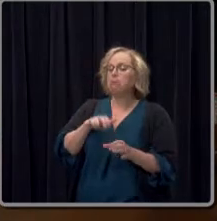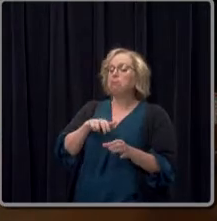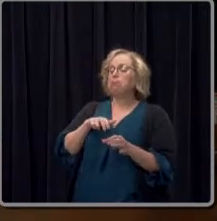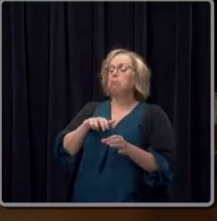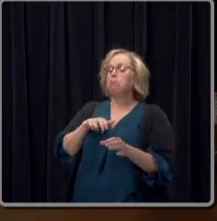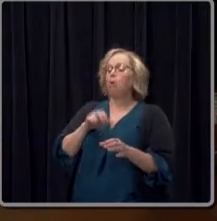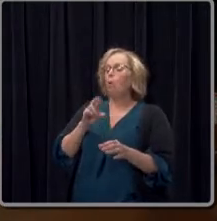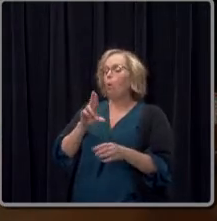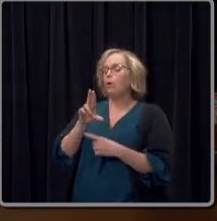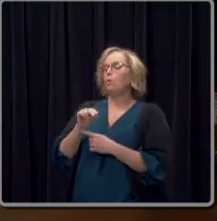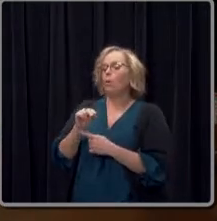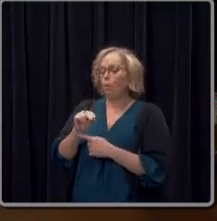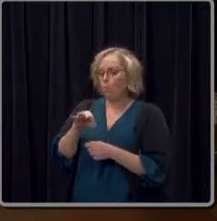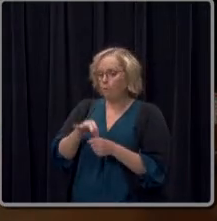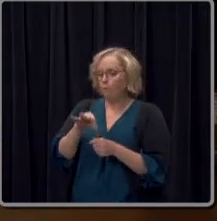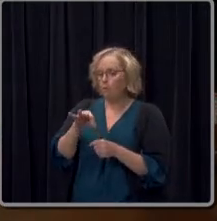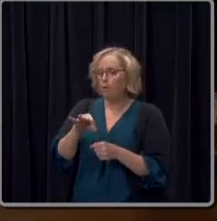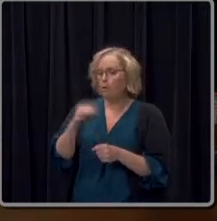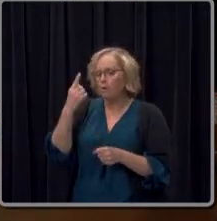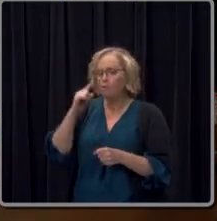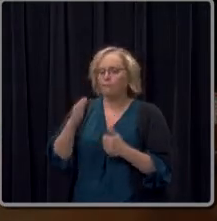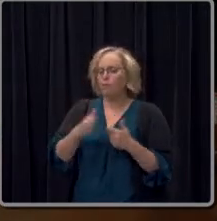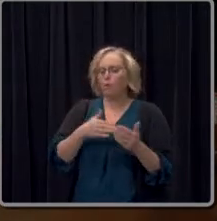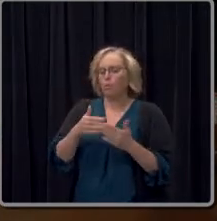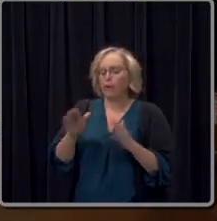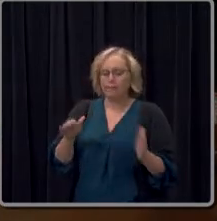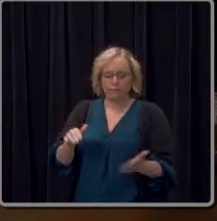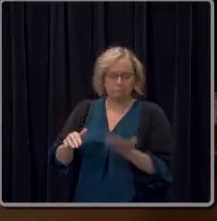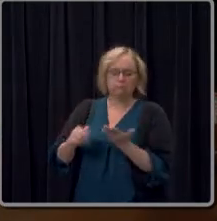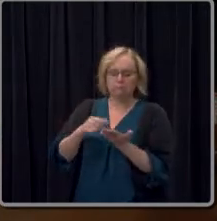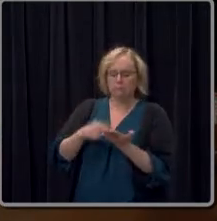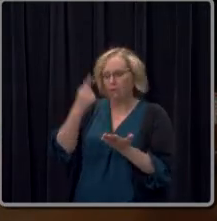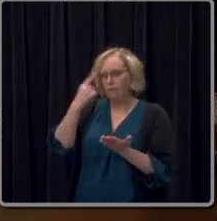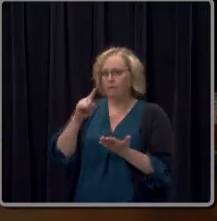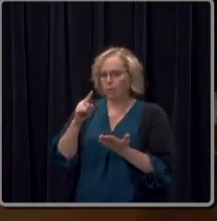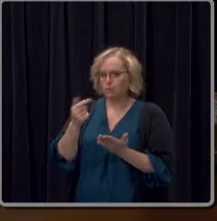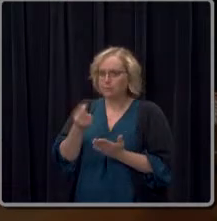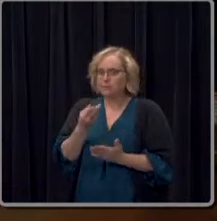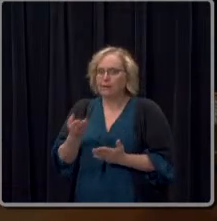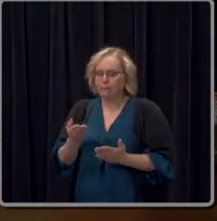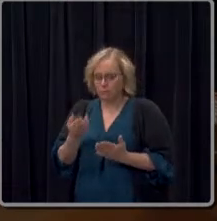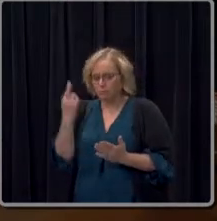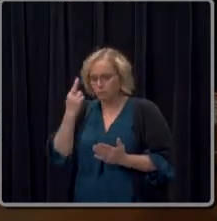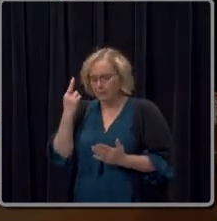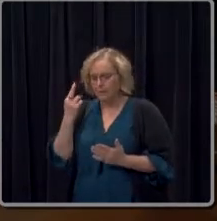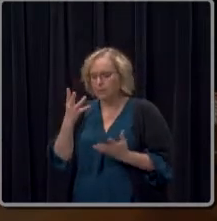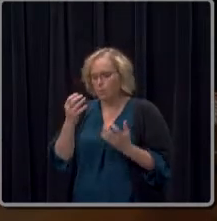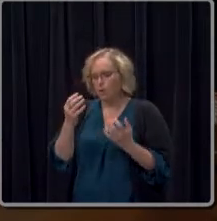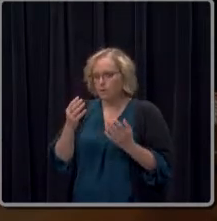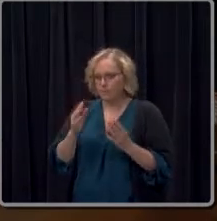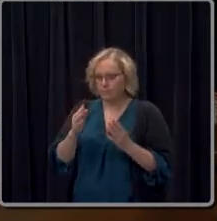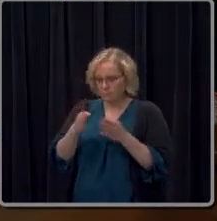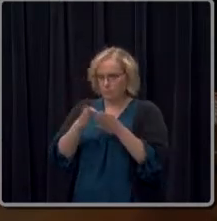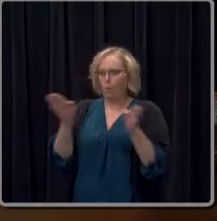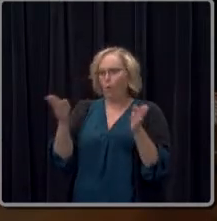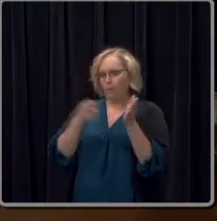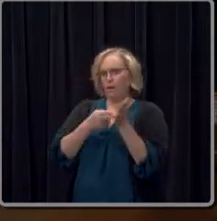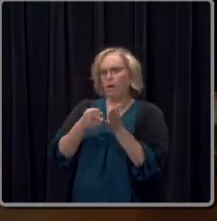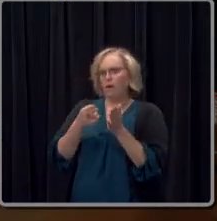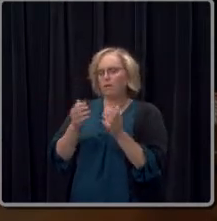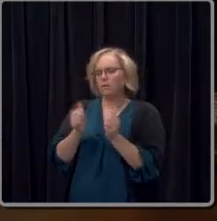no on whatever came in front of us for a couple of reasons. I just want to be open and honest. What I've shared with Dr. Yeager, and he's probably shared with you, is